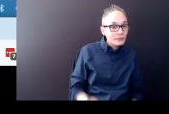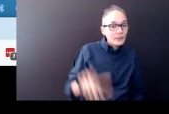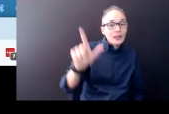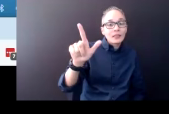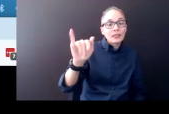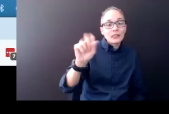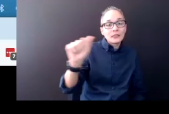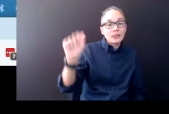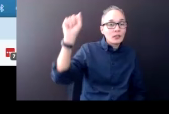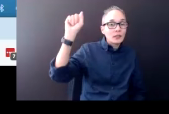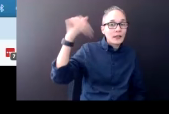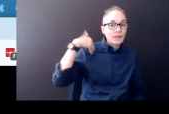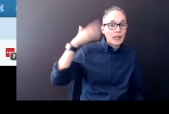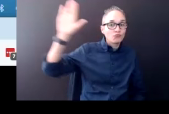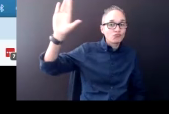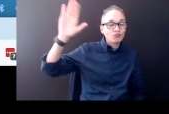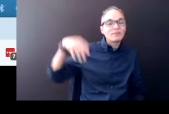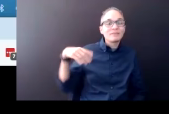Lisa has her hand up. Oh, sure, go ahead.